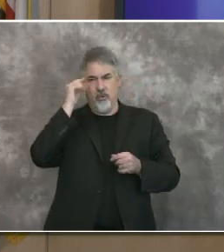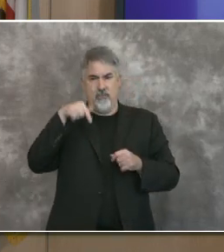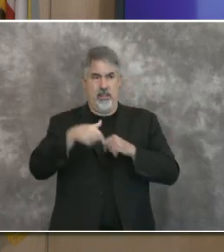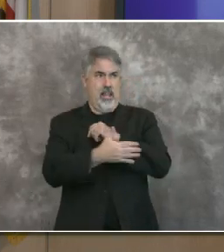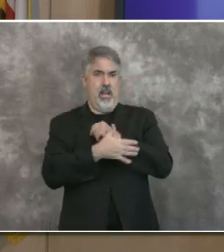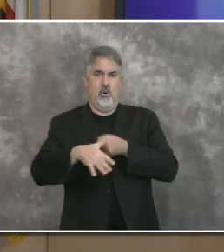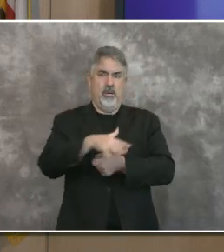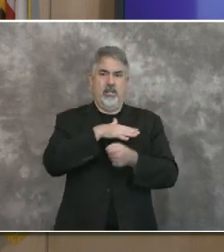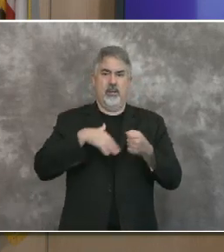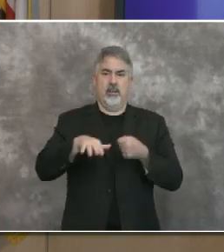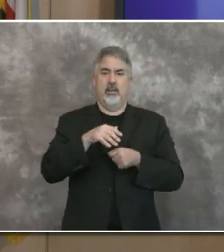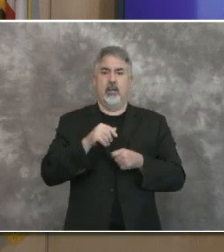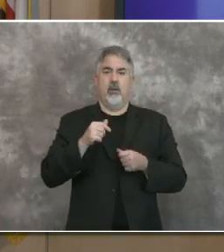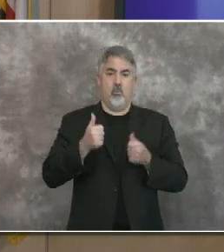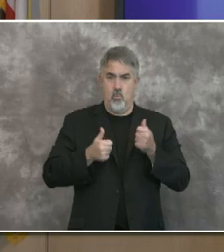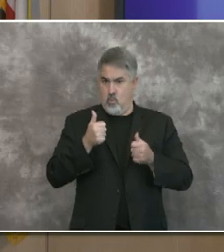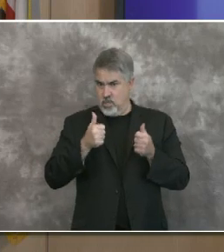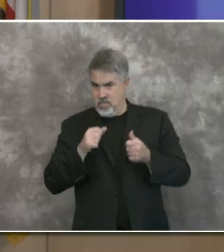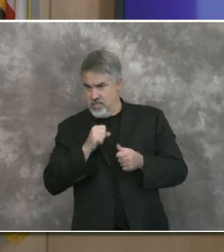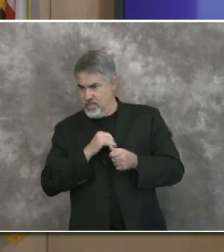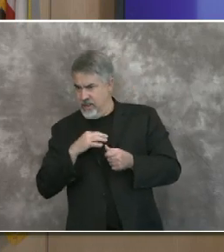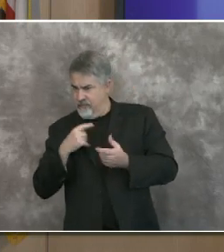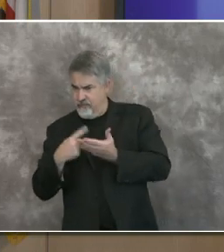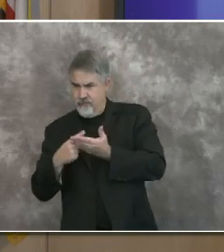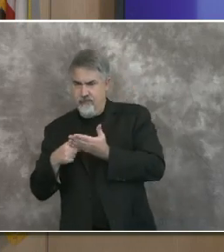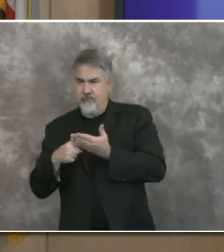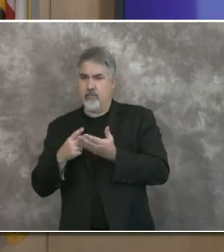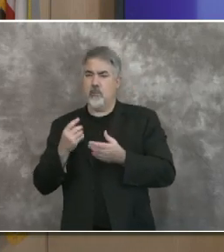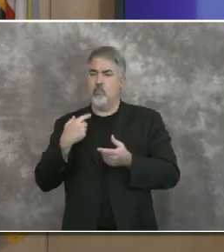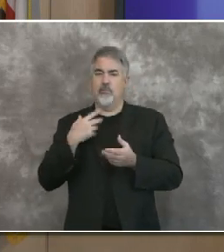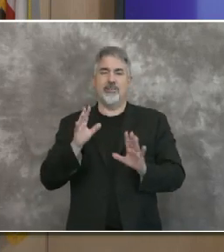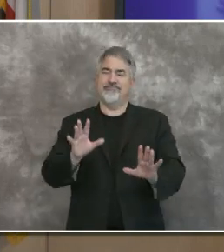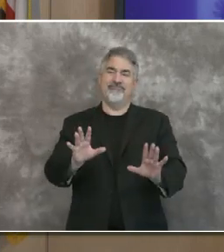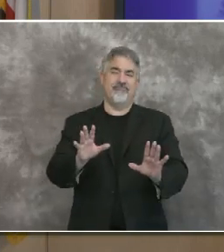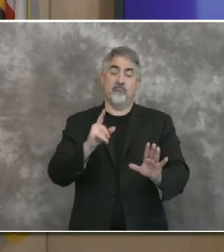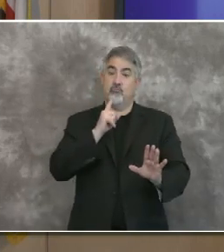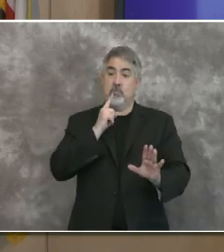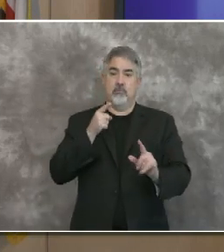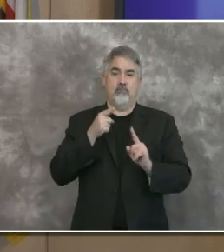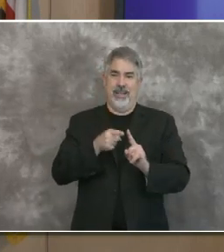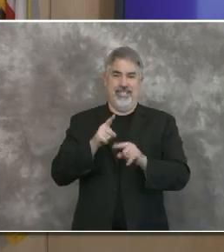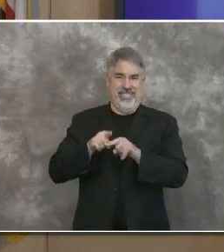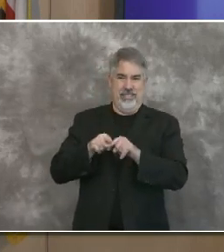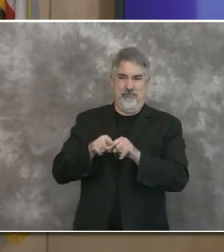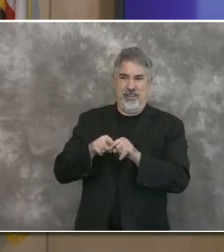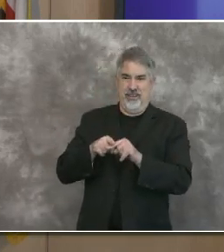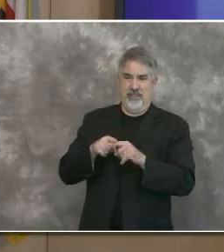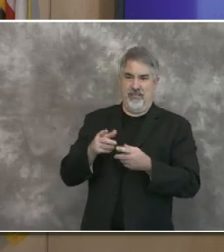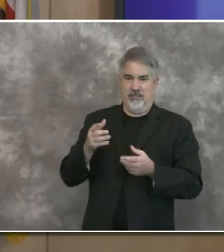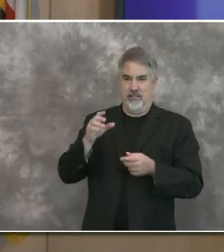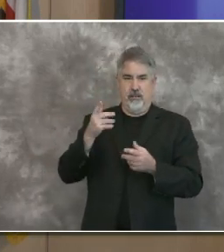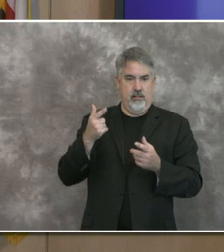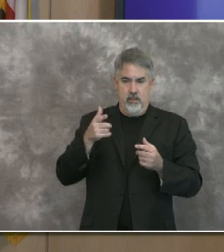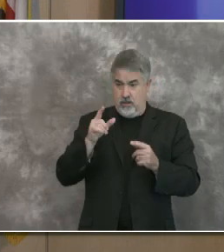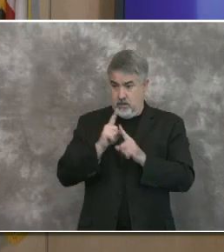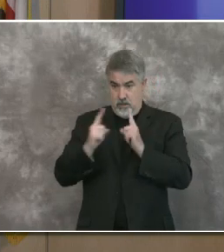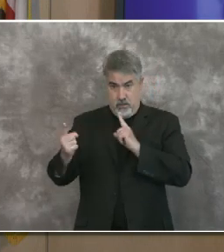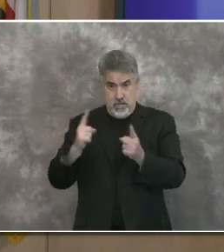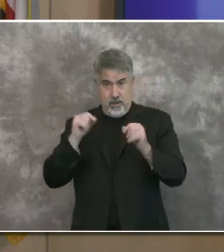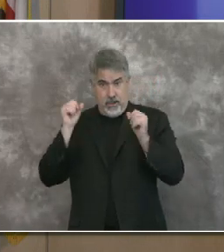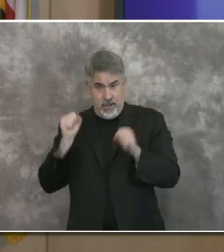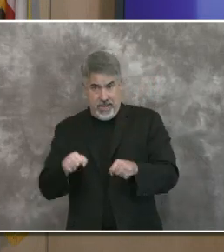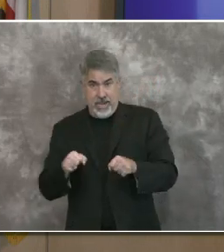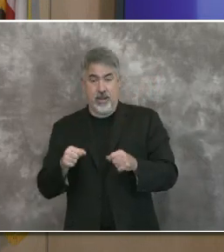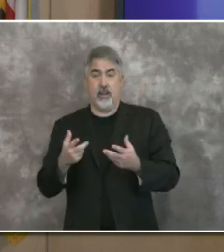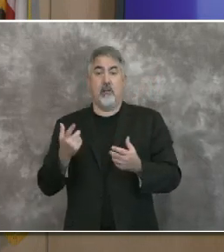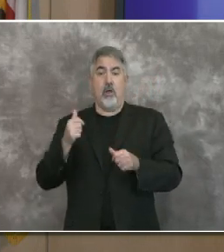and staffed in an ongoing basis. So in short, we're going to continue to rely heavily on telework and utilize telework, but where needed and where